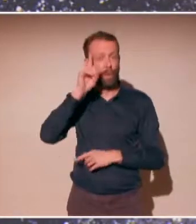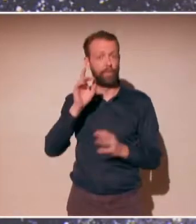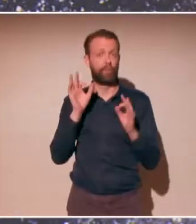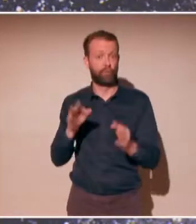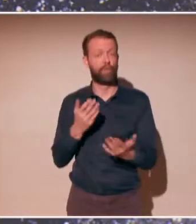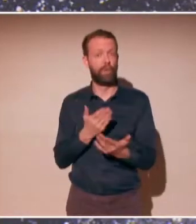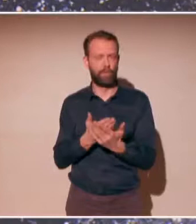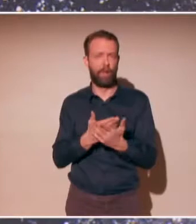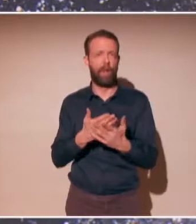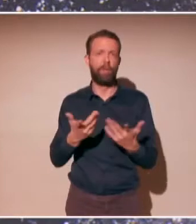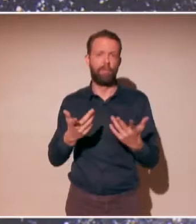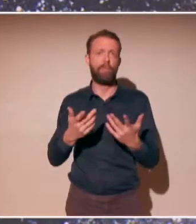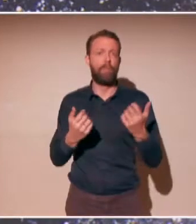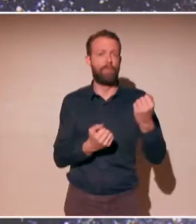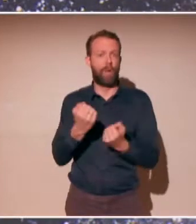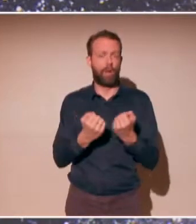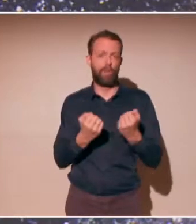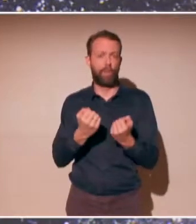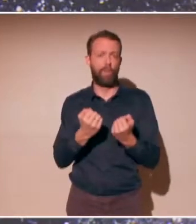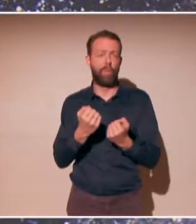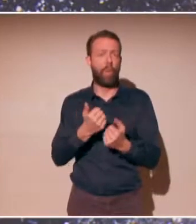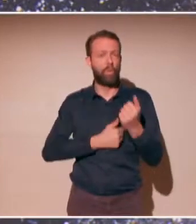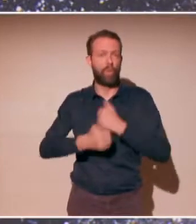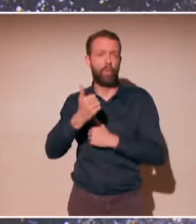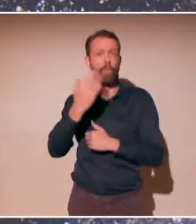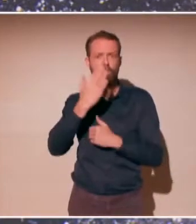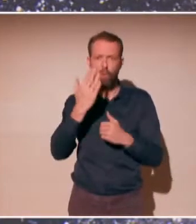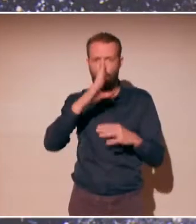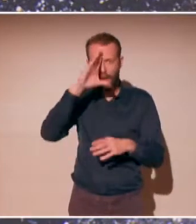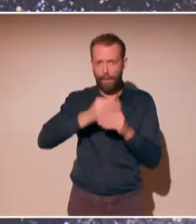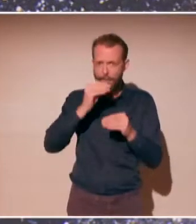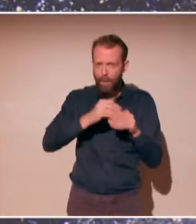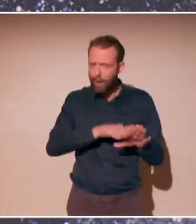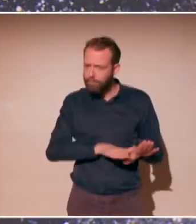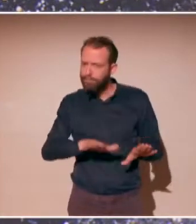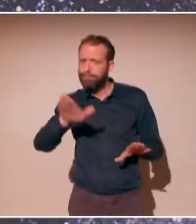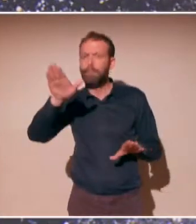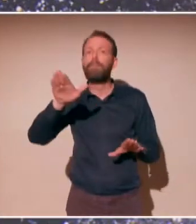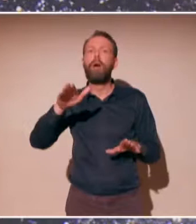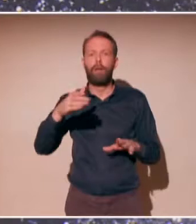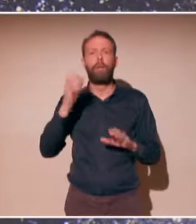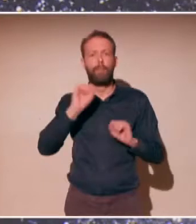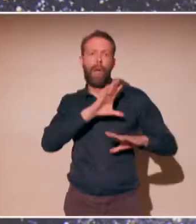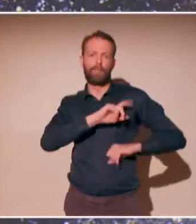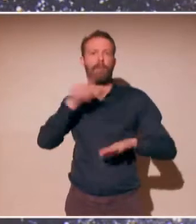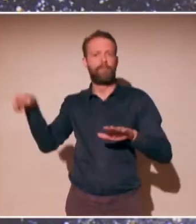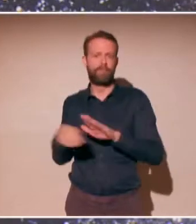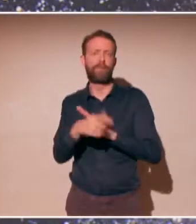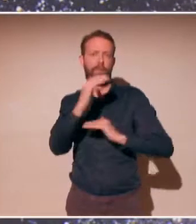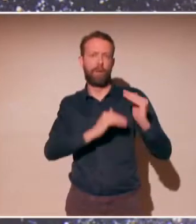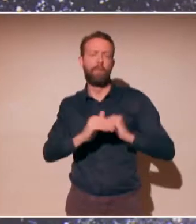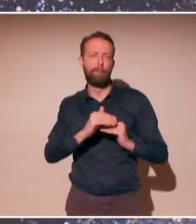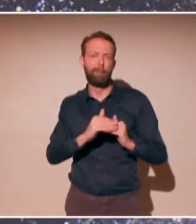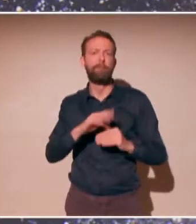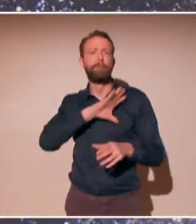and the public sector. Why? Well, because this movement, this momentum of self-driving cars requires a learning